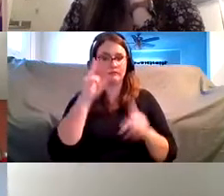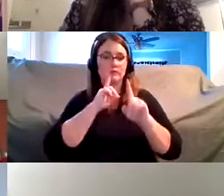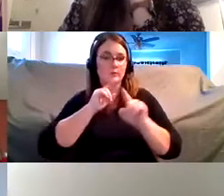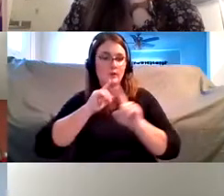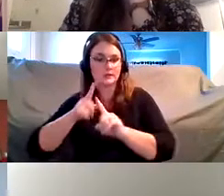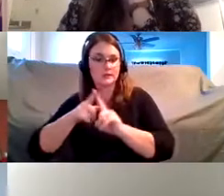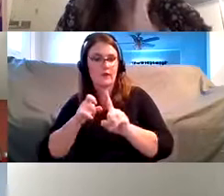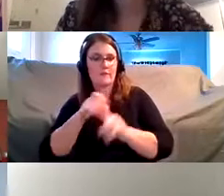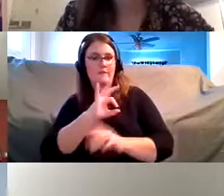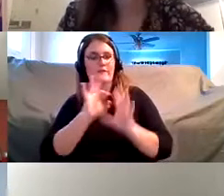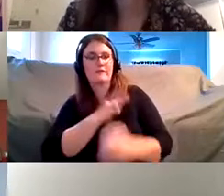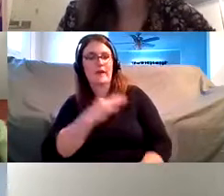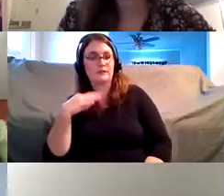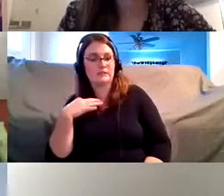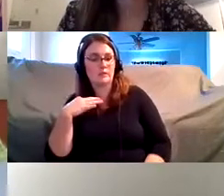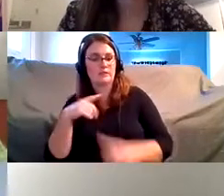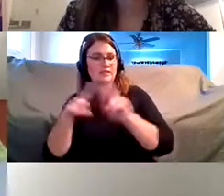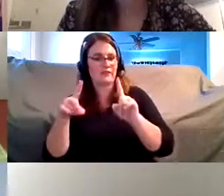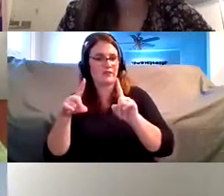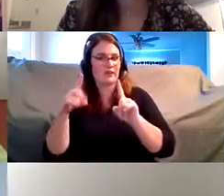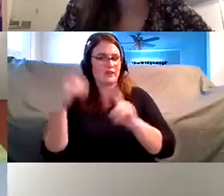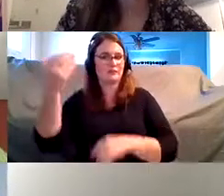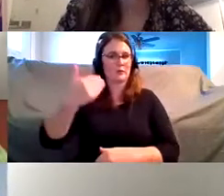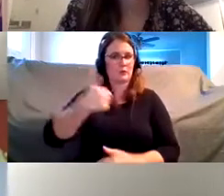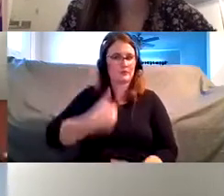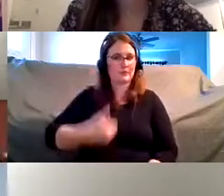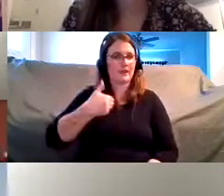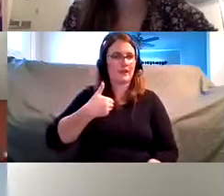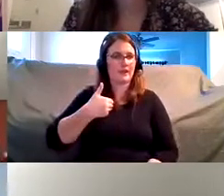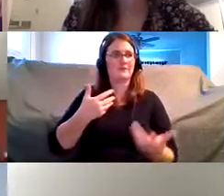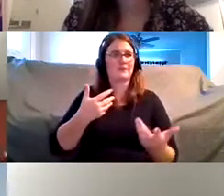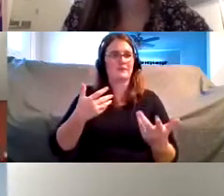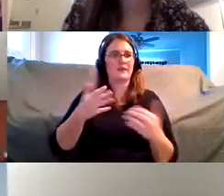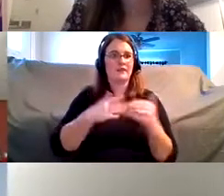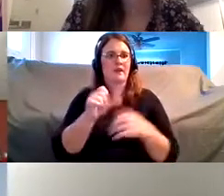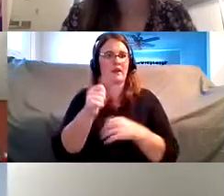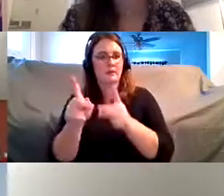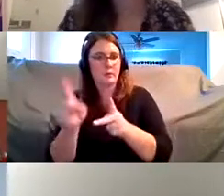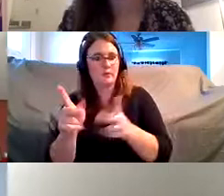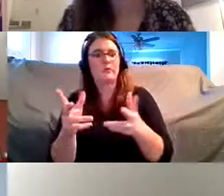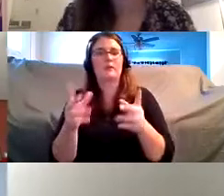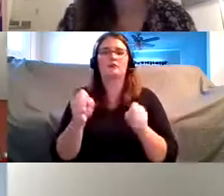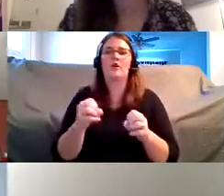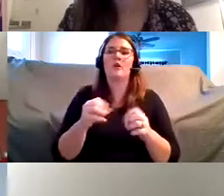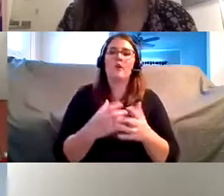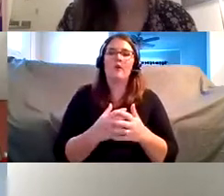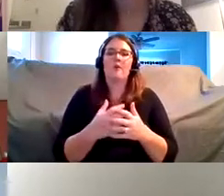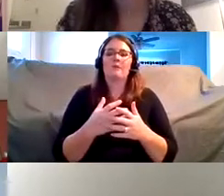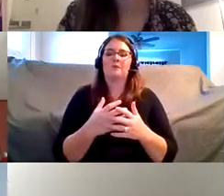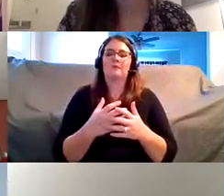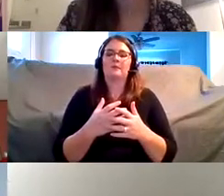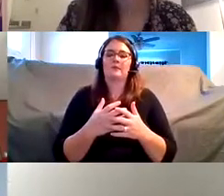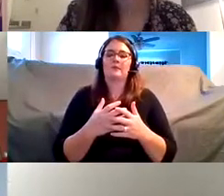different towards me, that we had some of these shared experiences. I think that there was a question in the chat of how do we respond